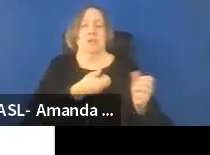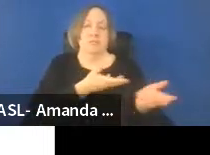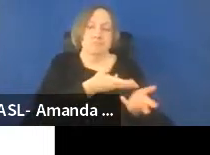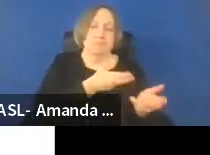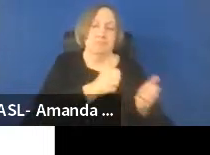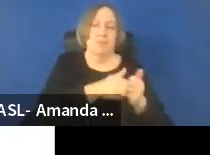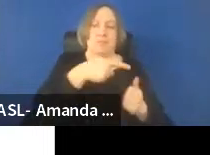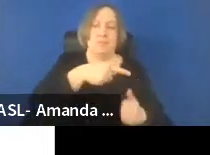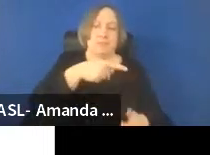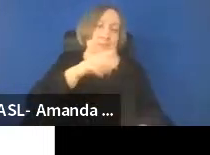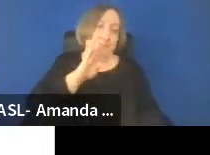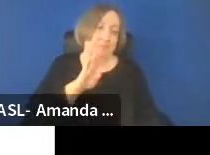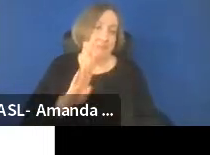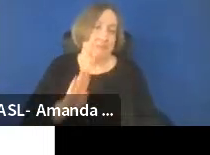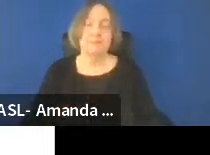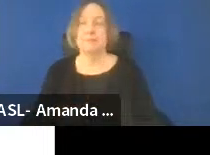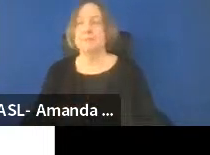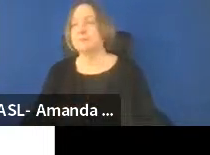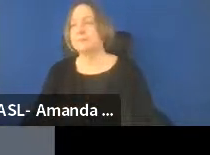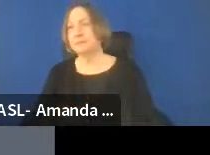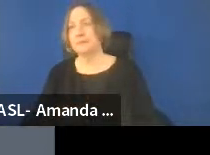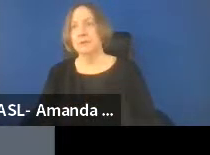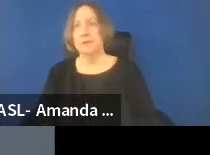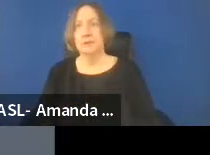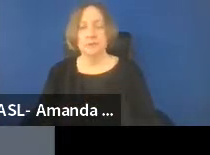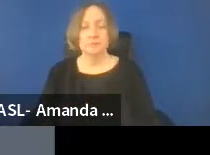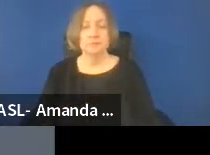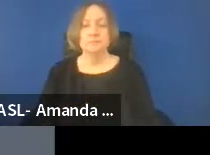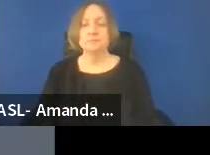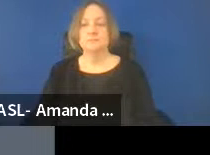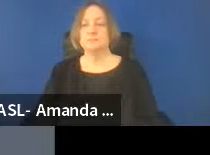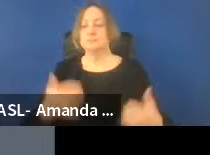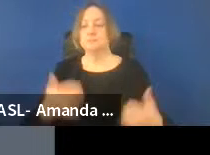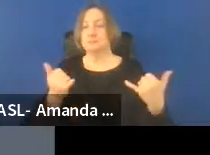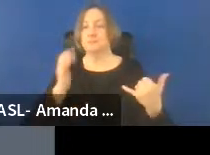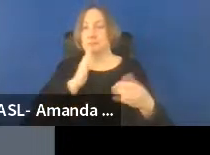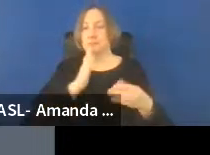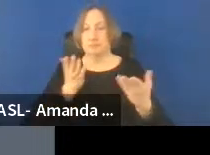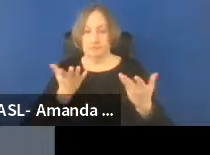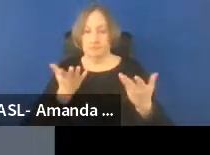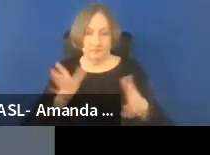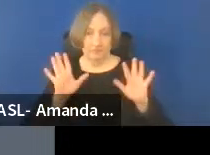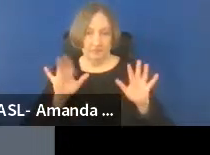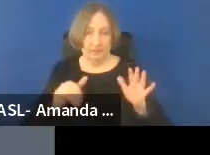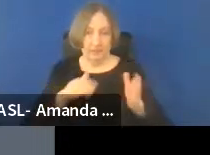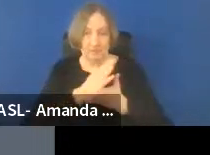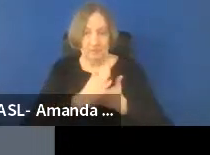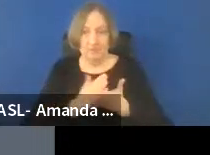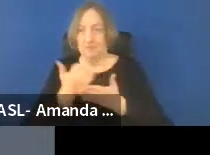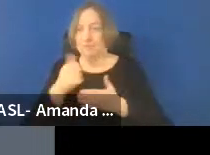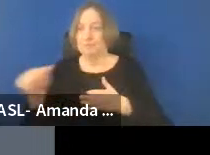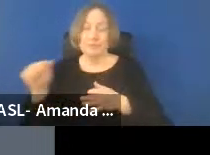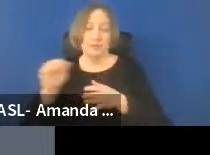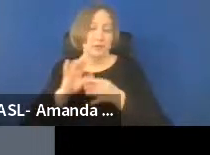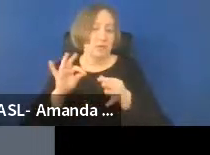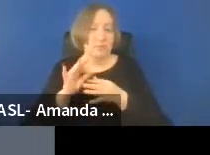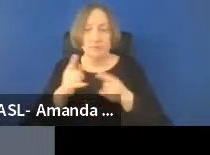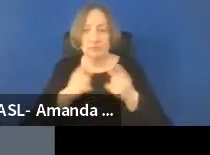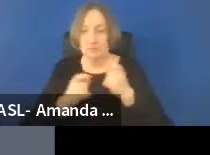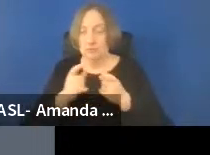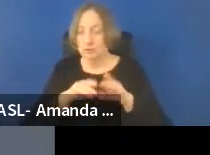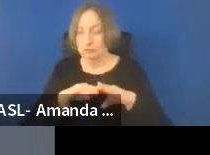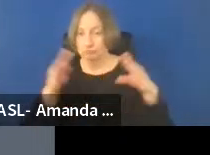Portland Police Bureau. So with that, I'll end there. open it up for any comments or